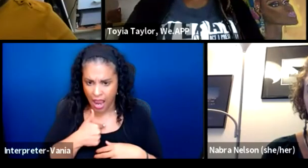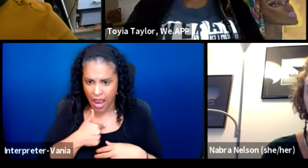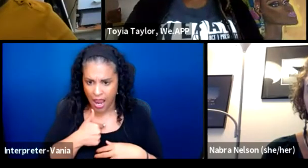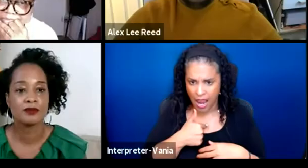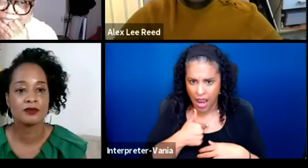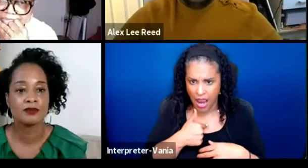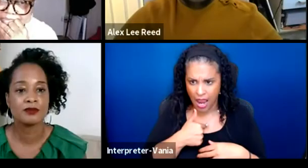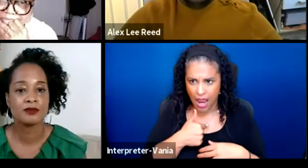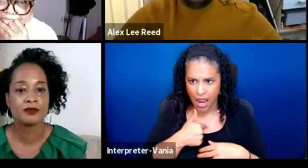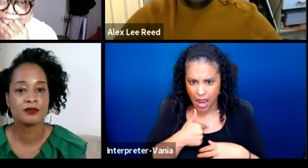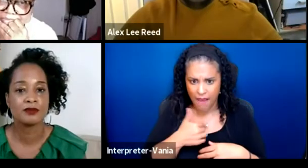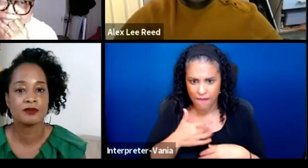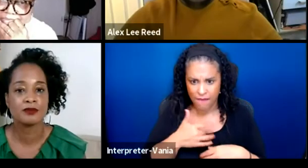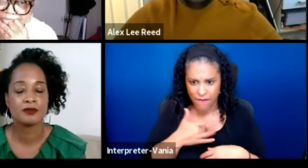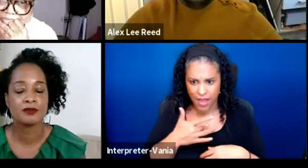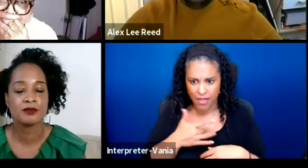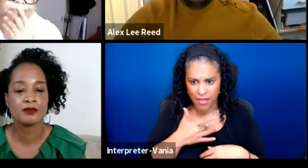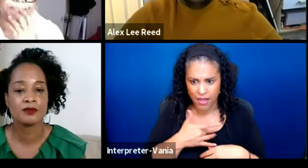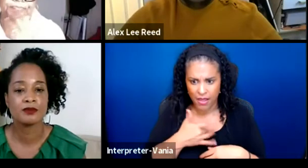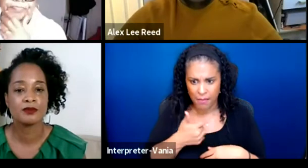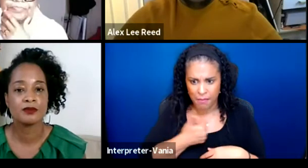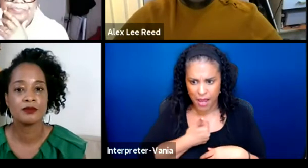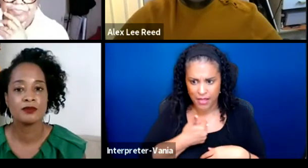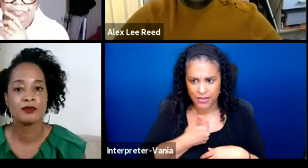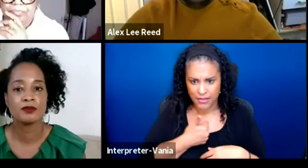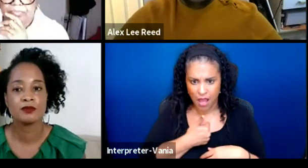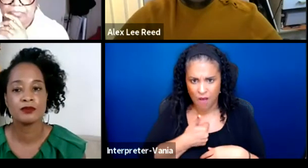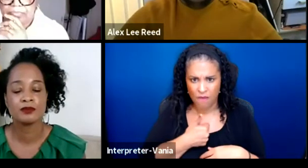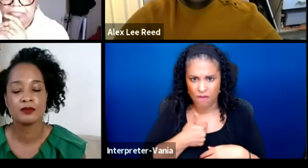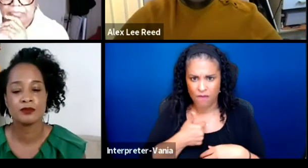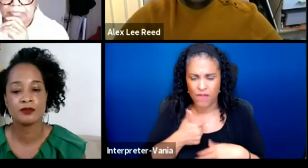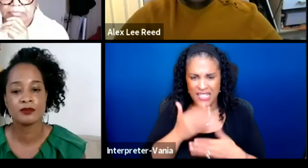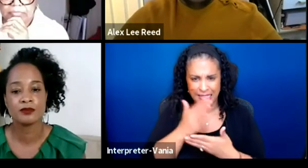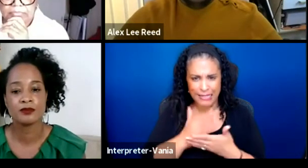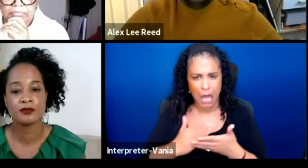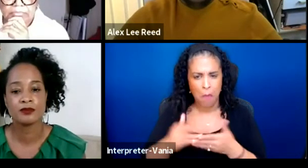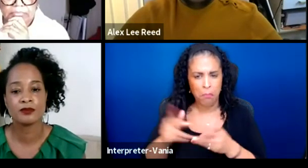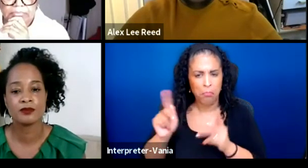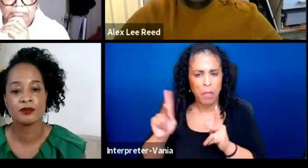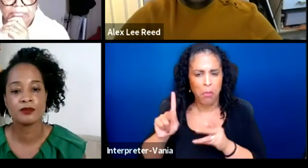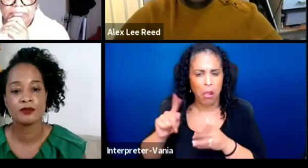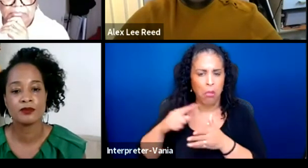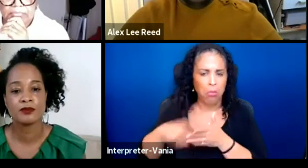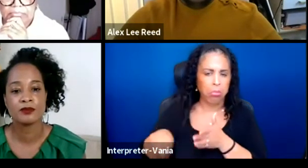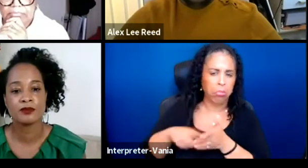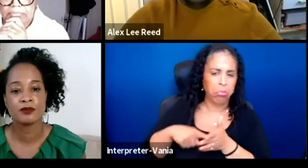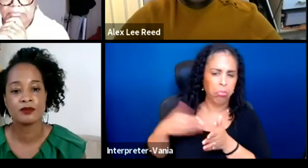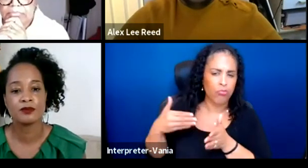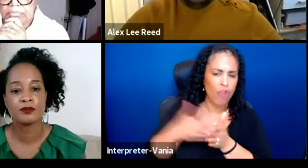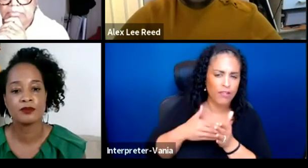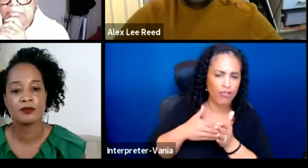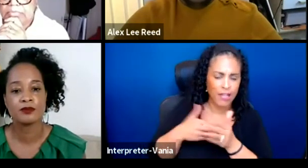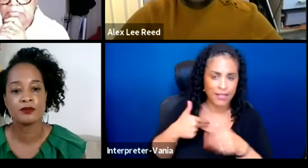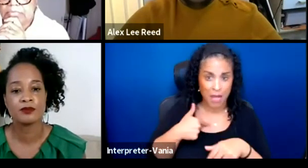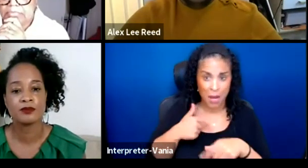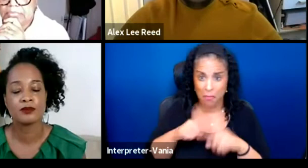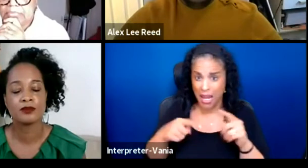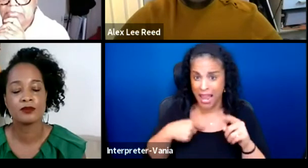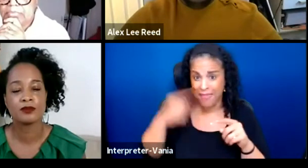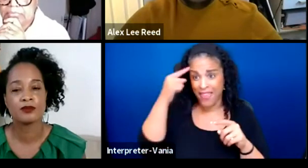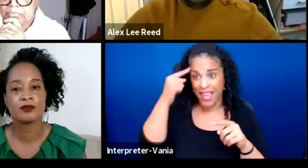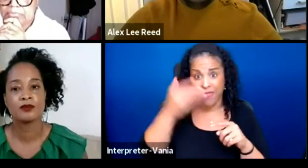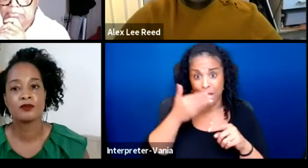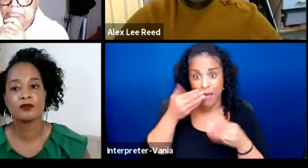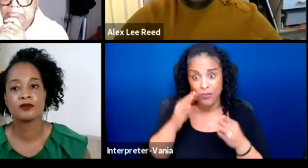I've experienced myself some prejudices. And I think the best way for us